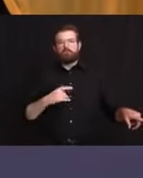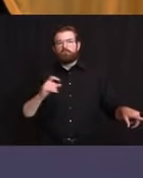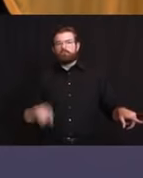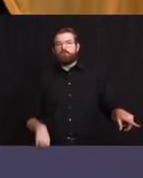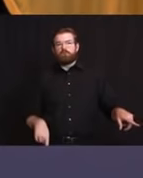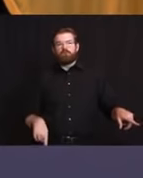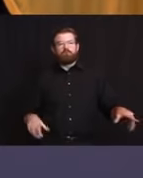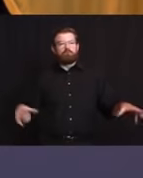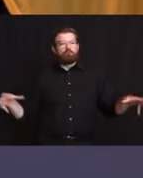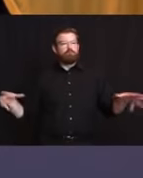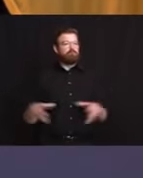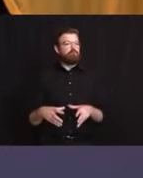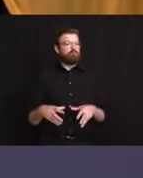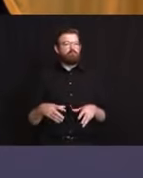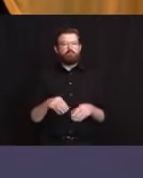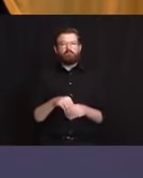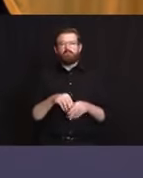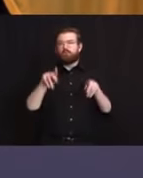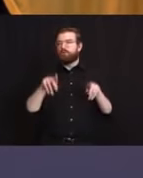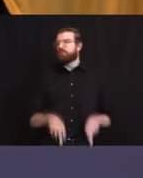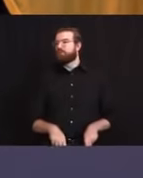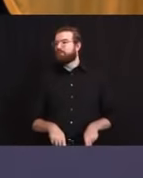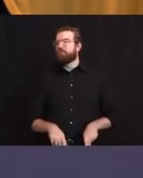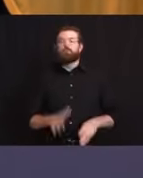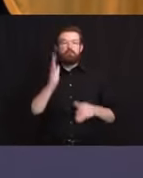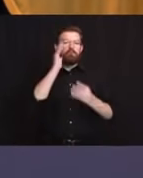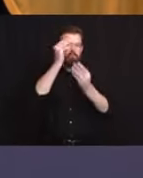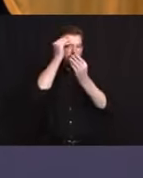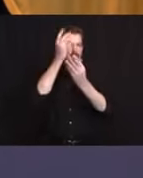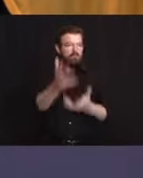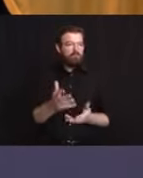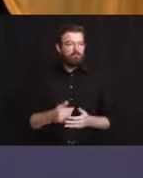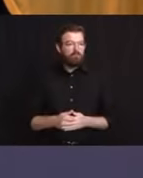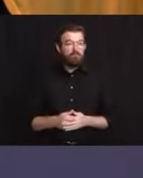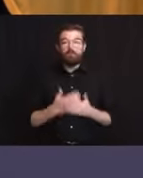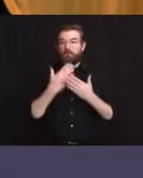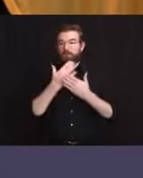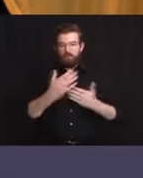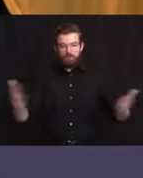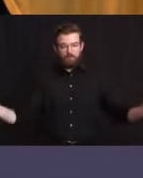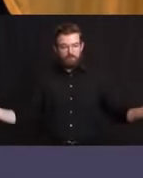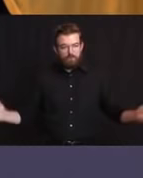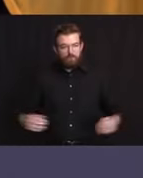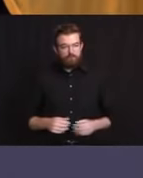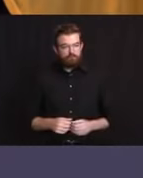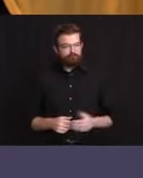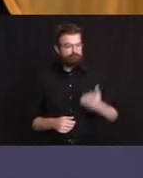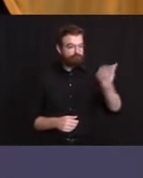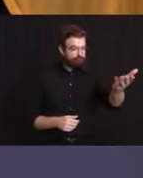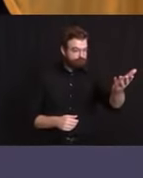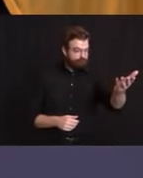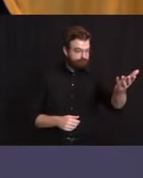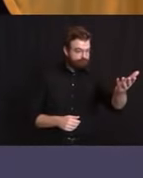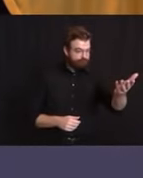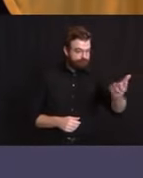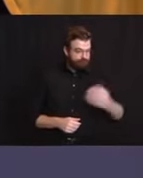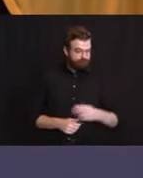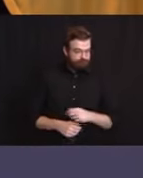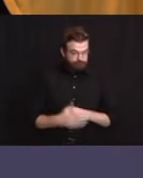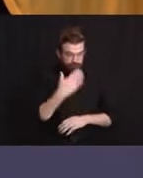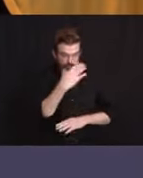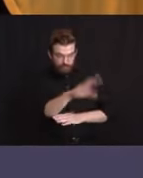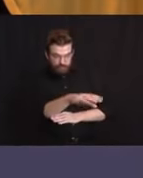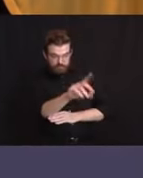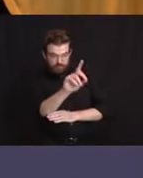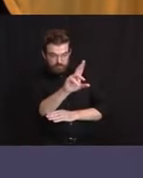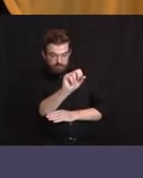will let you all know. Thank you all. Dustin, good afternoon. Good afternoon. Can you